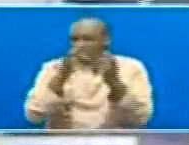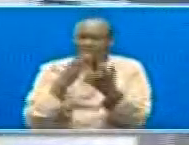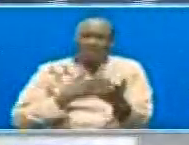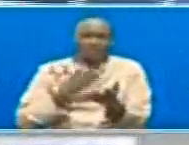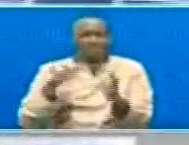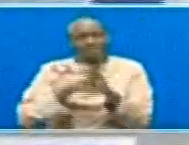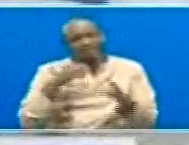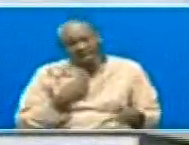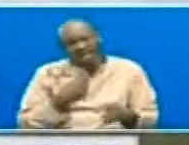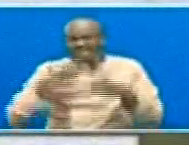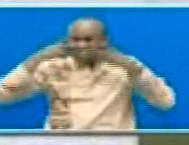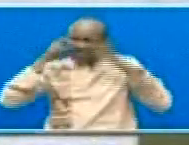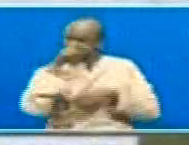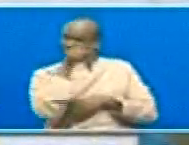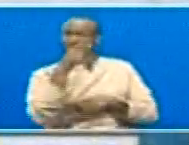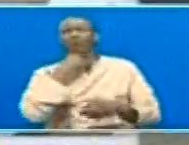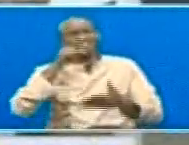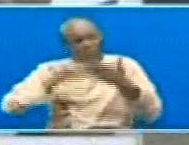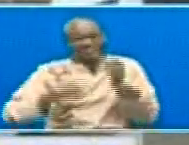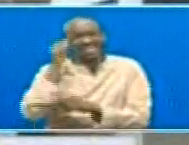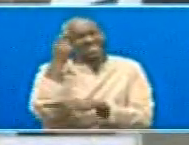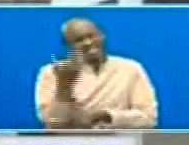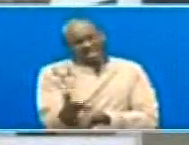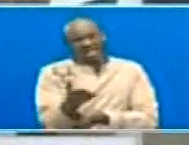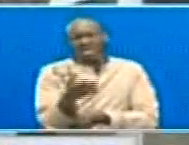are the terrorists after in our country? And which